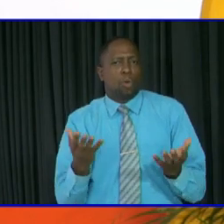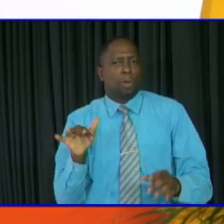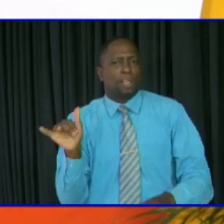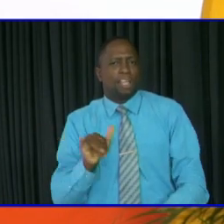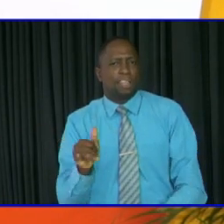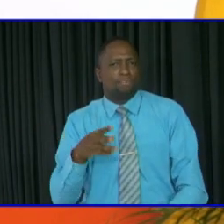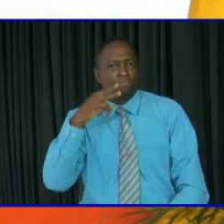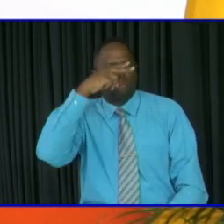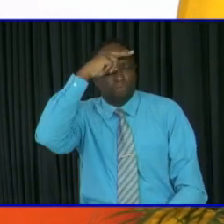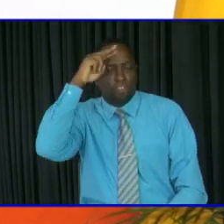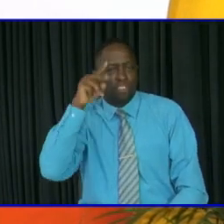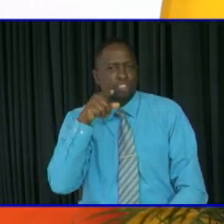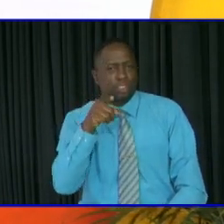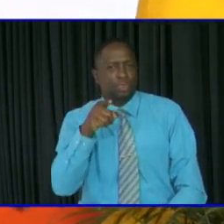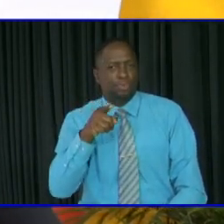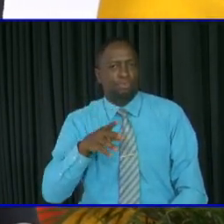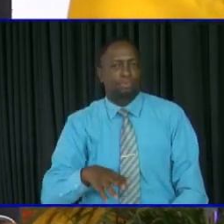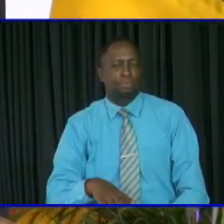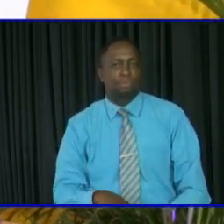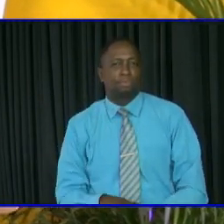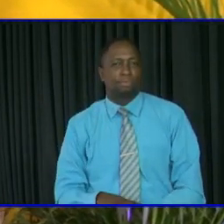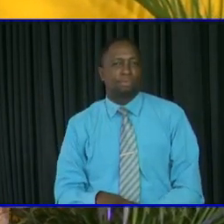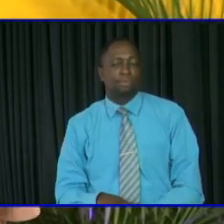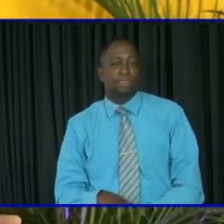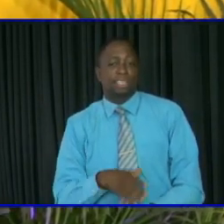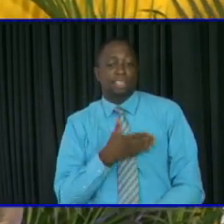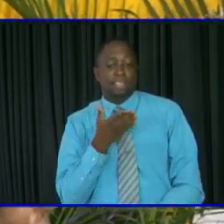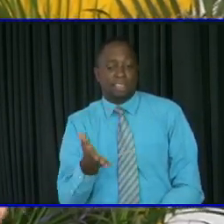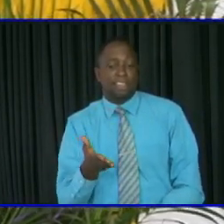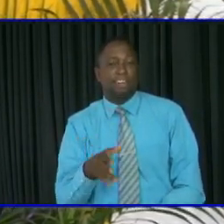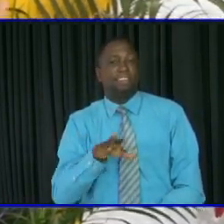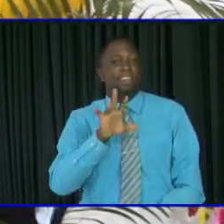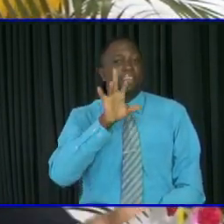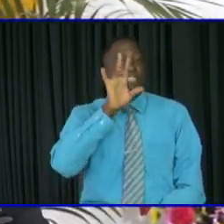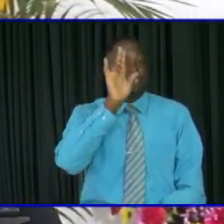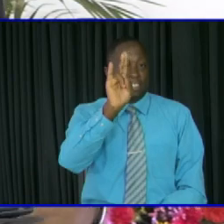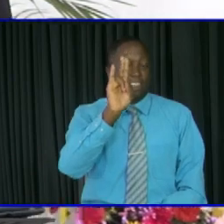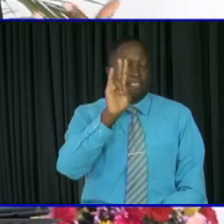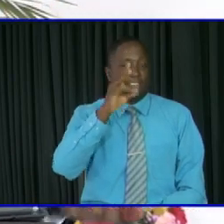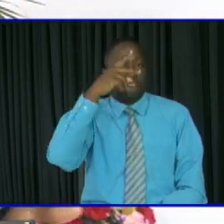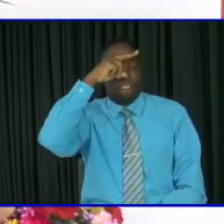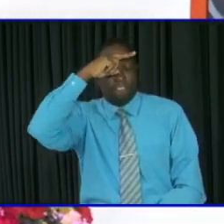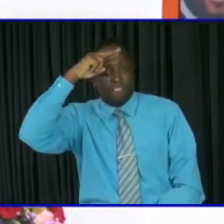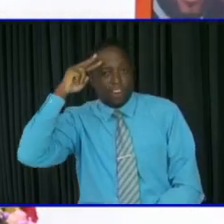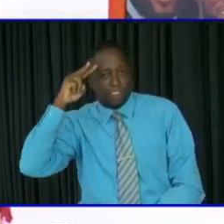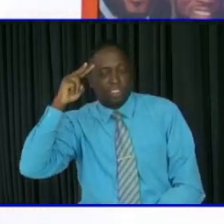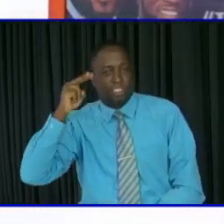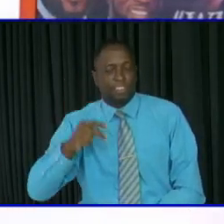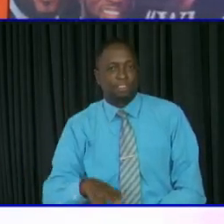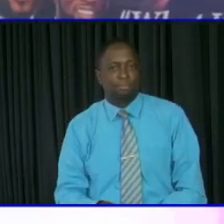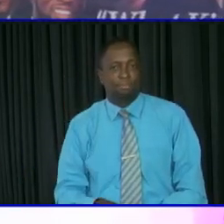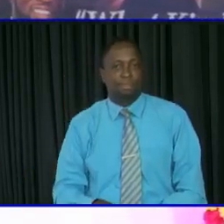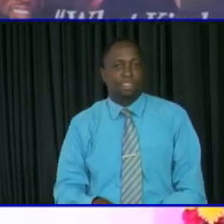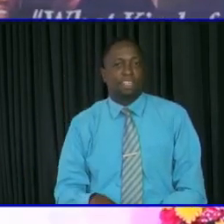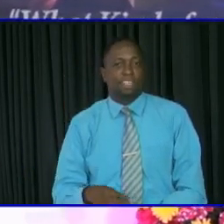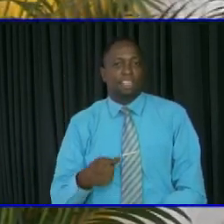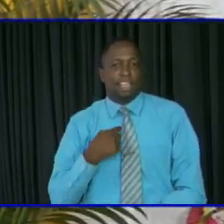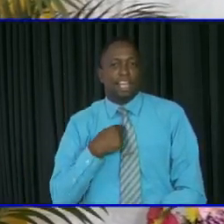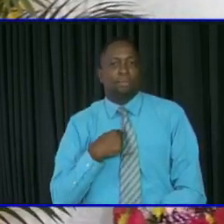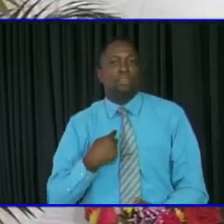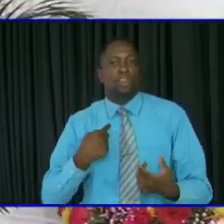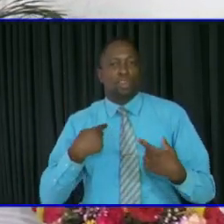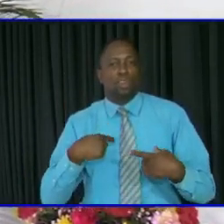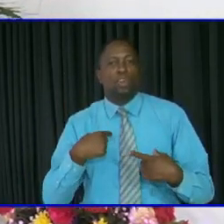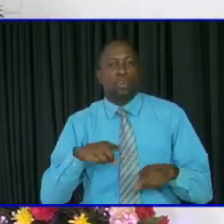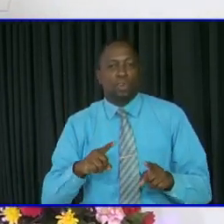that there are at least seven types of virgin. And while I talk about these seven types of virgin, we understand